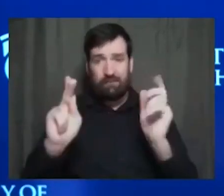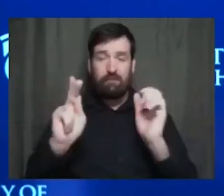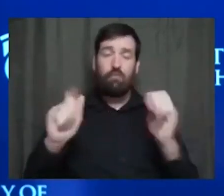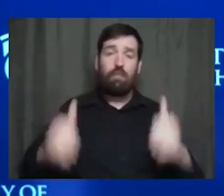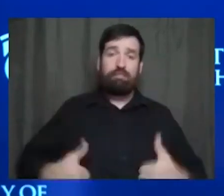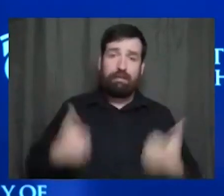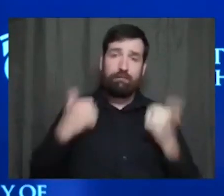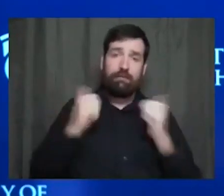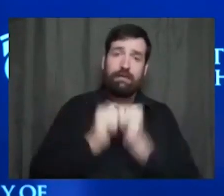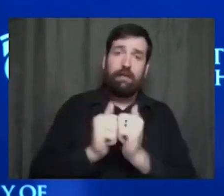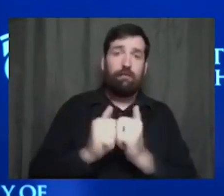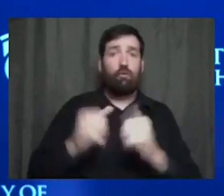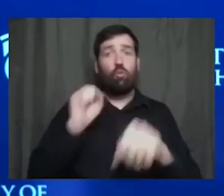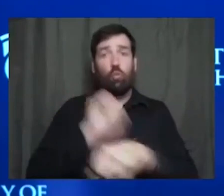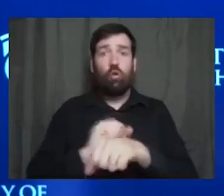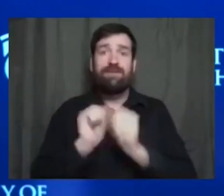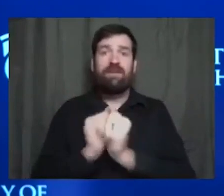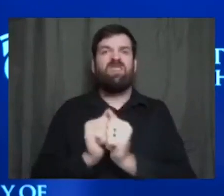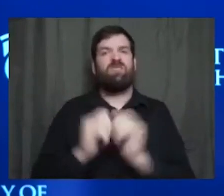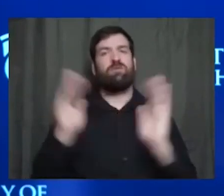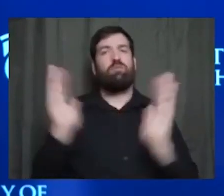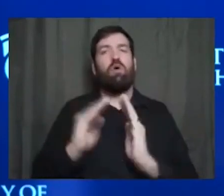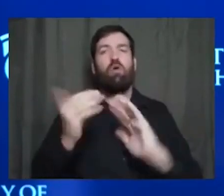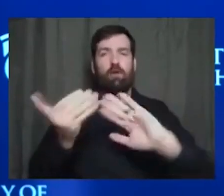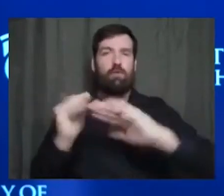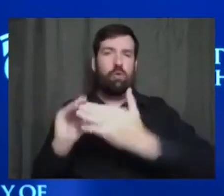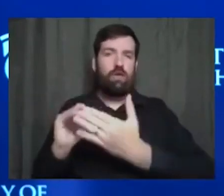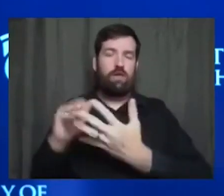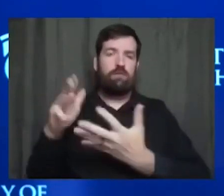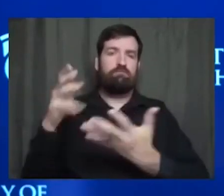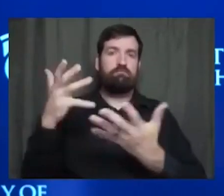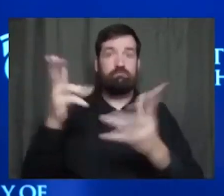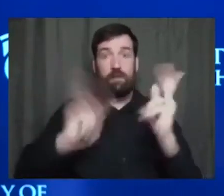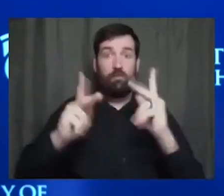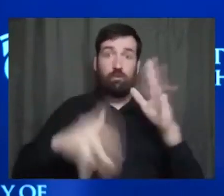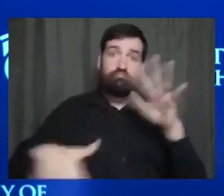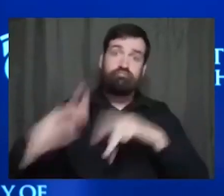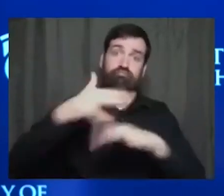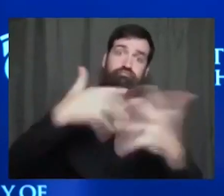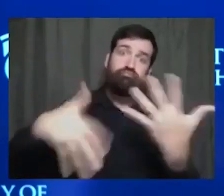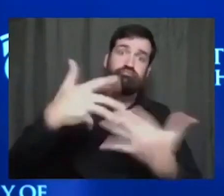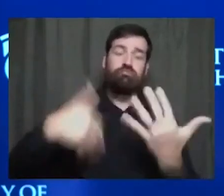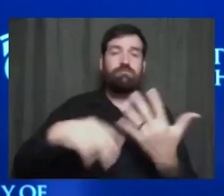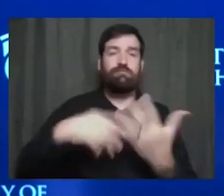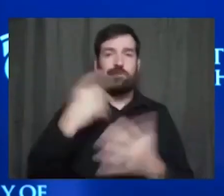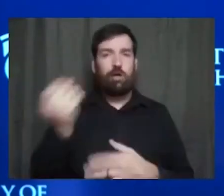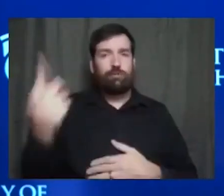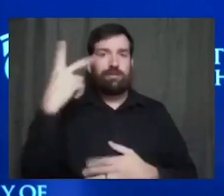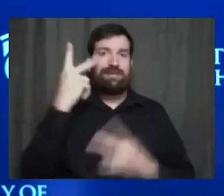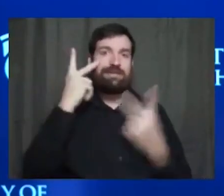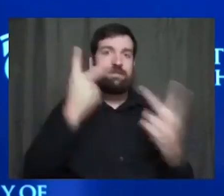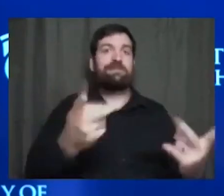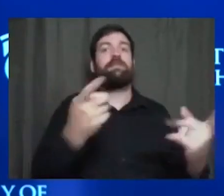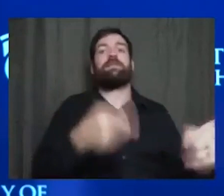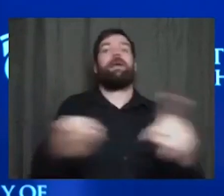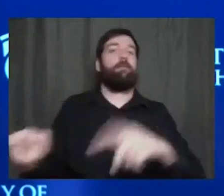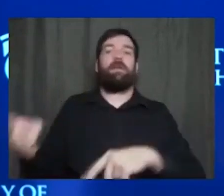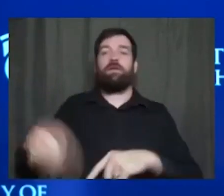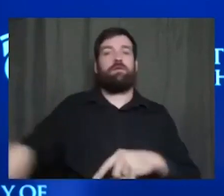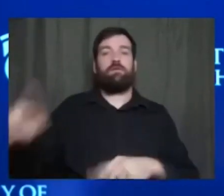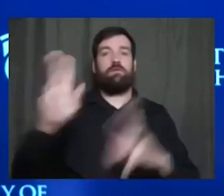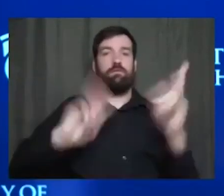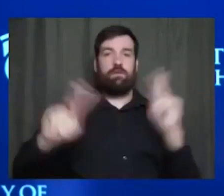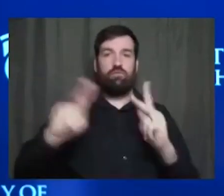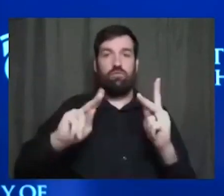those communities are small and people are integrated with each other. Understand and seeing what is happening with those people that they love in the